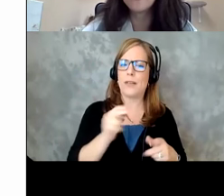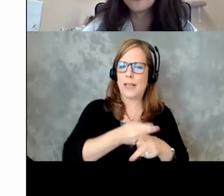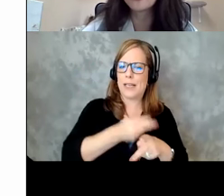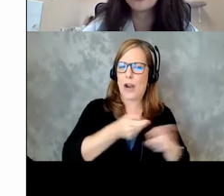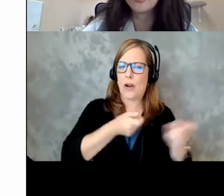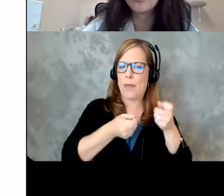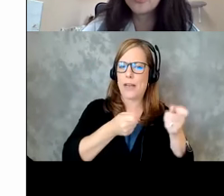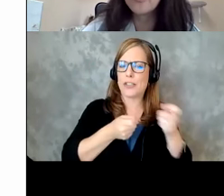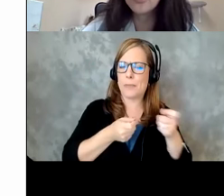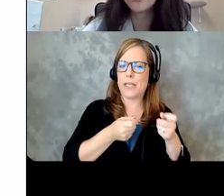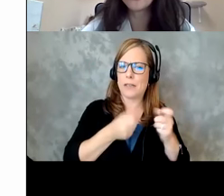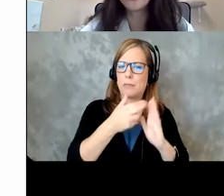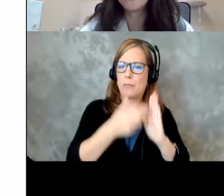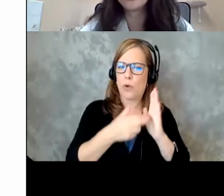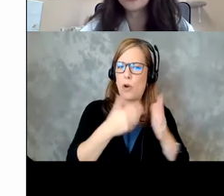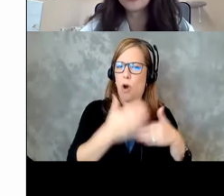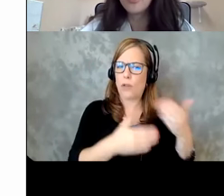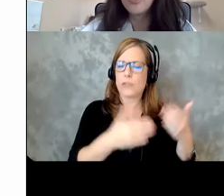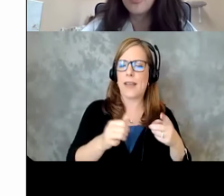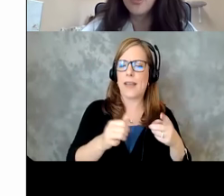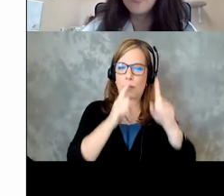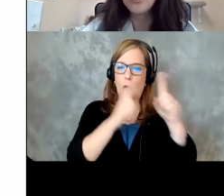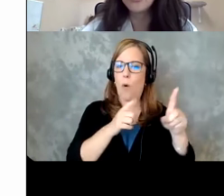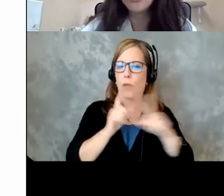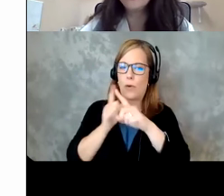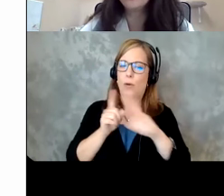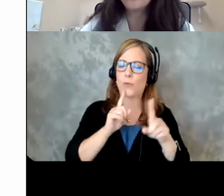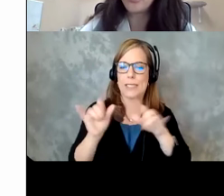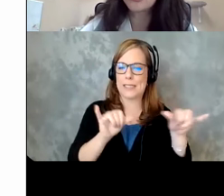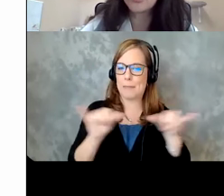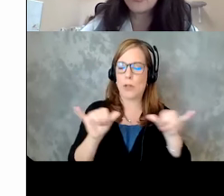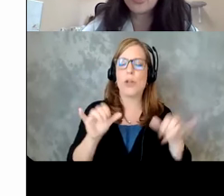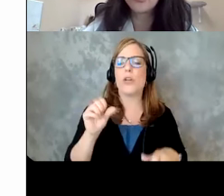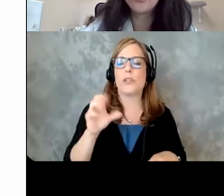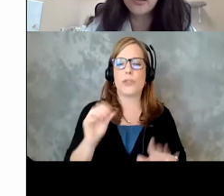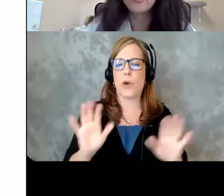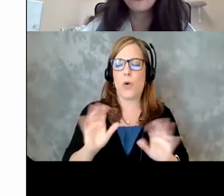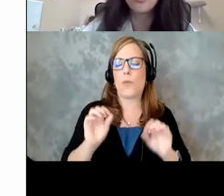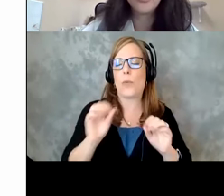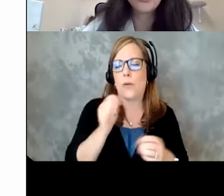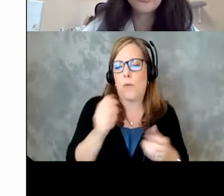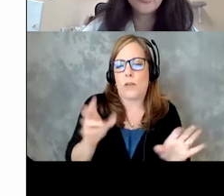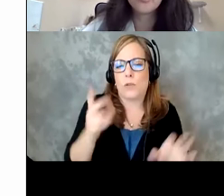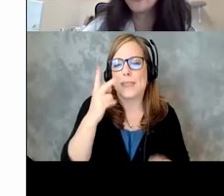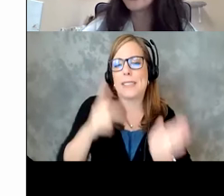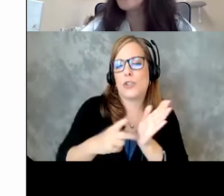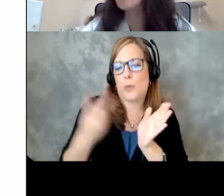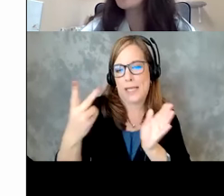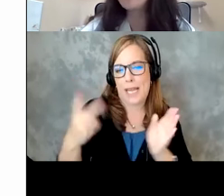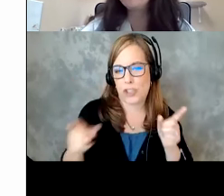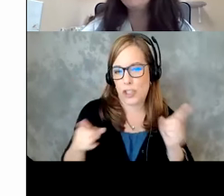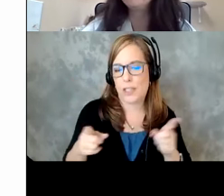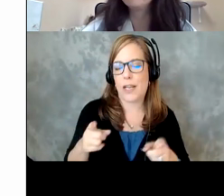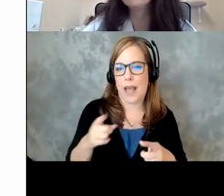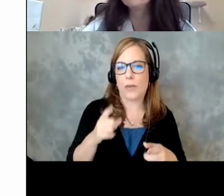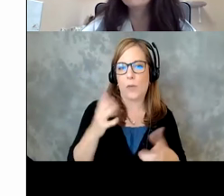intended to do something very similar to ECM. So we just wanted to make sure, no duplication, and of course we're using resources as